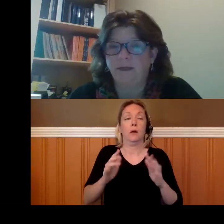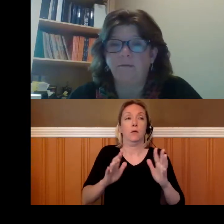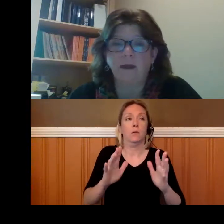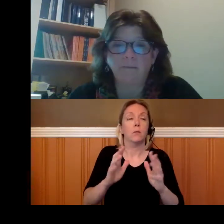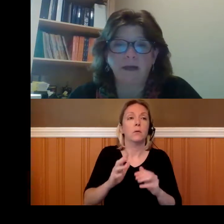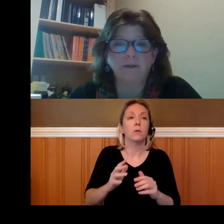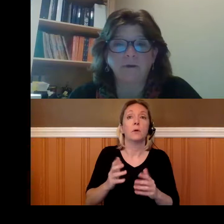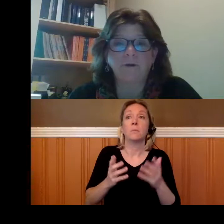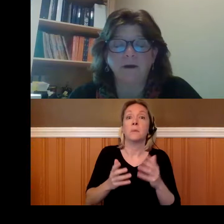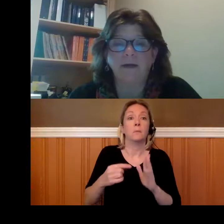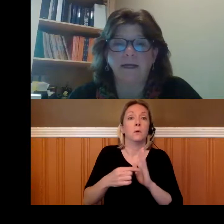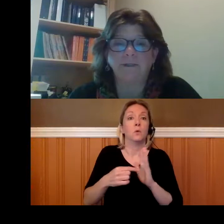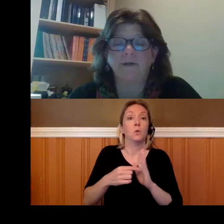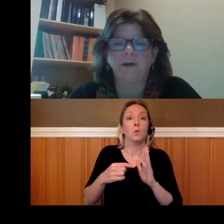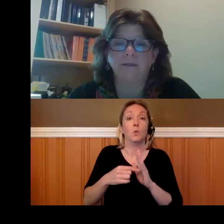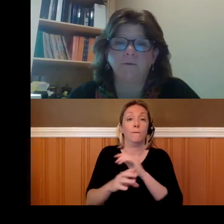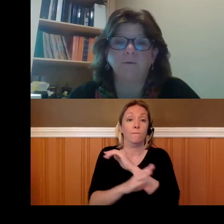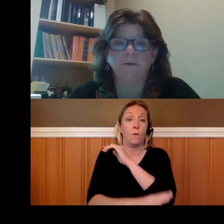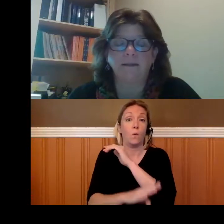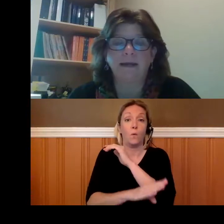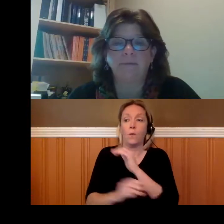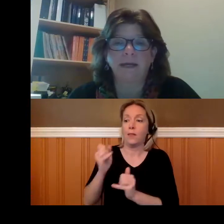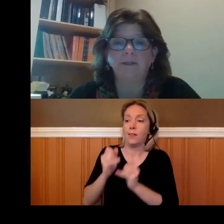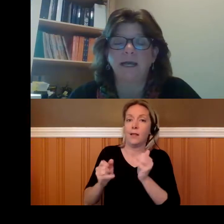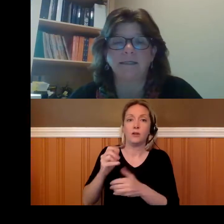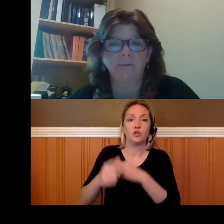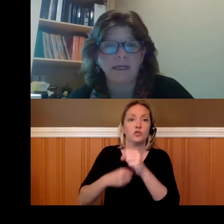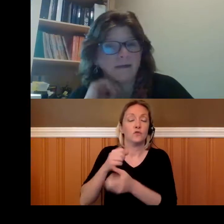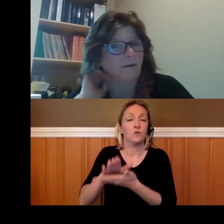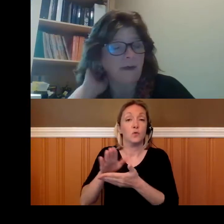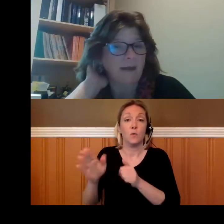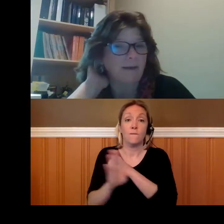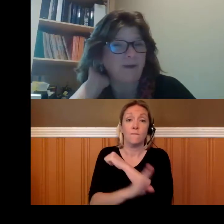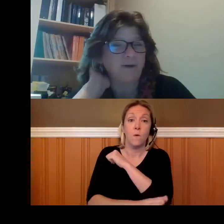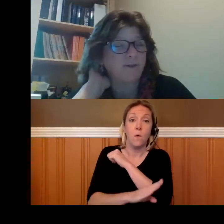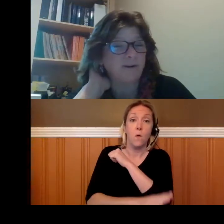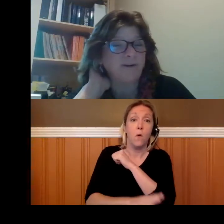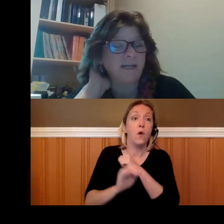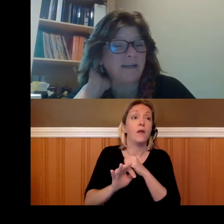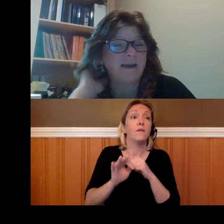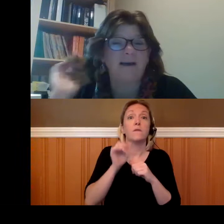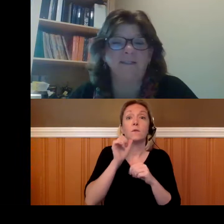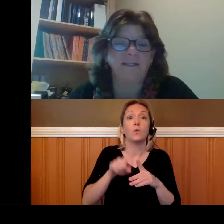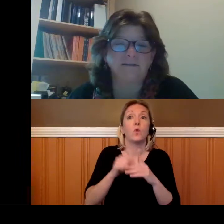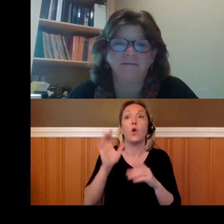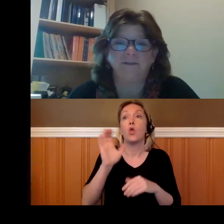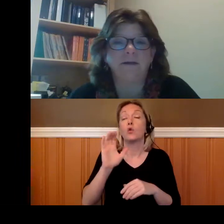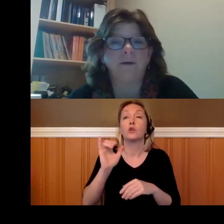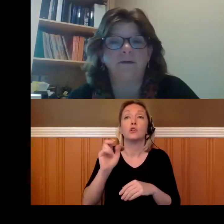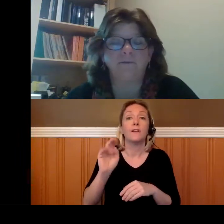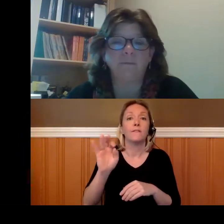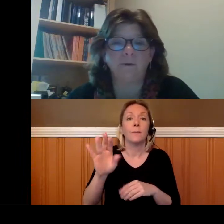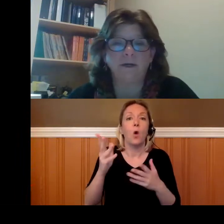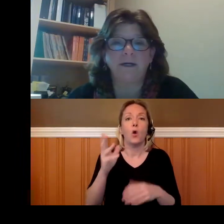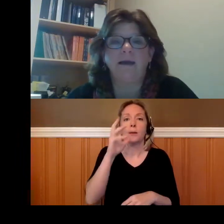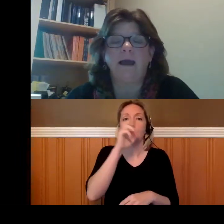of that last year of high school that application has to be in, and maybe you don't start looking until January or February, and you've